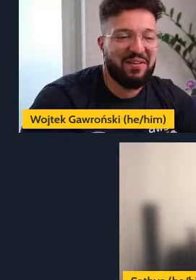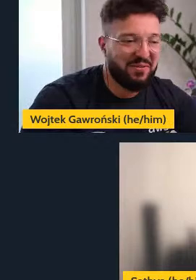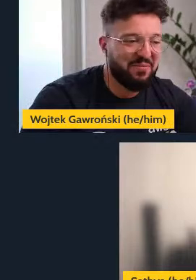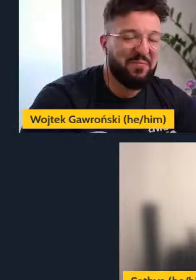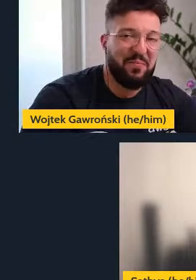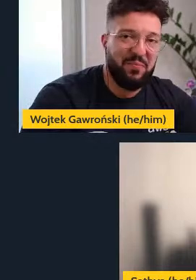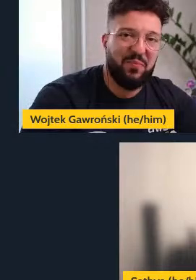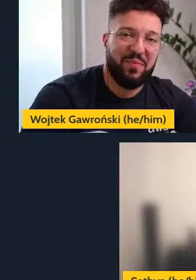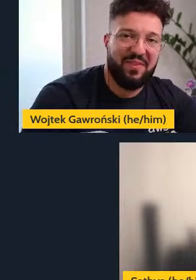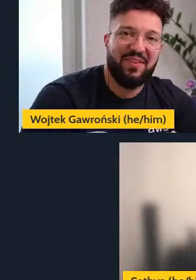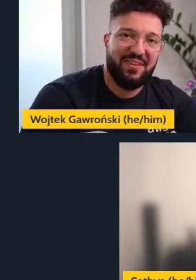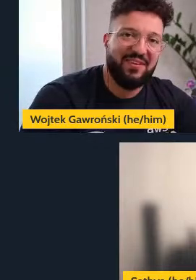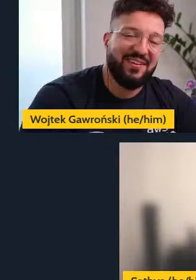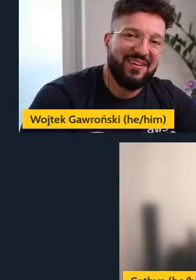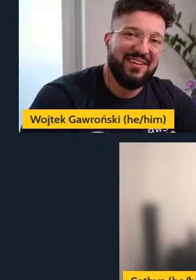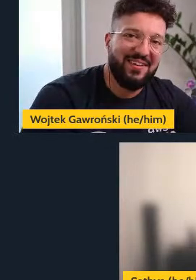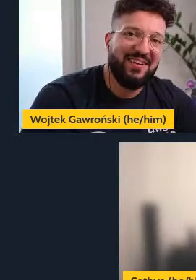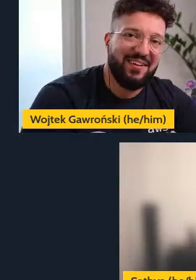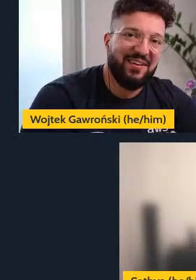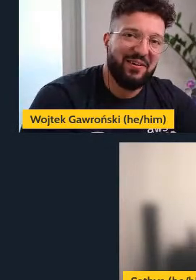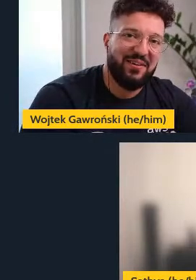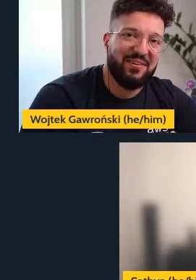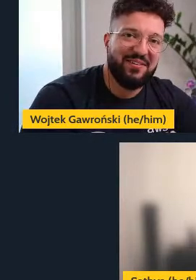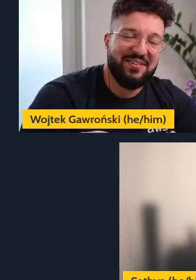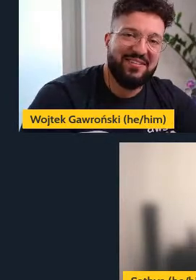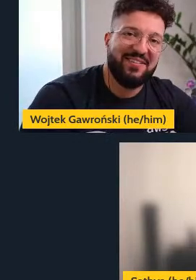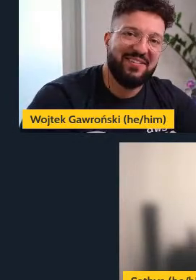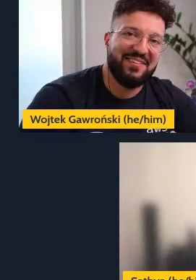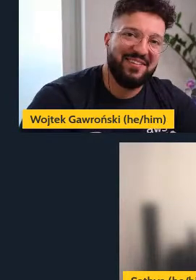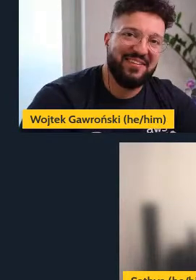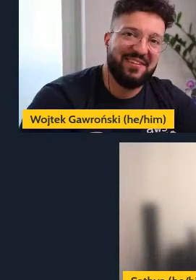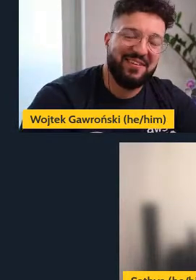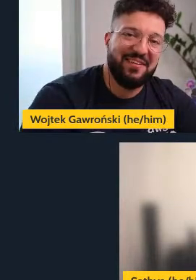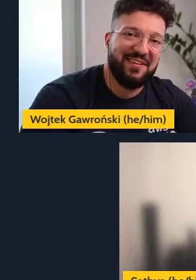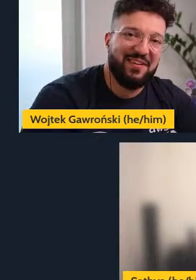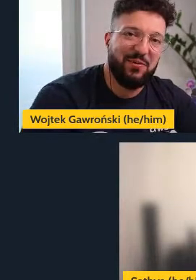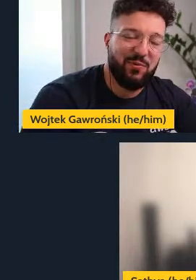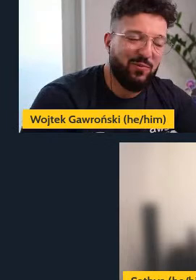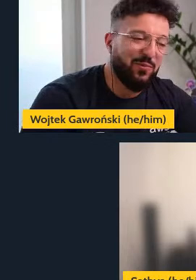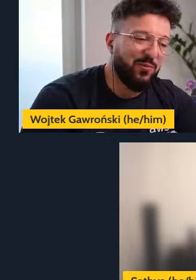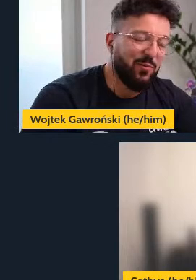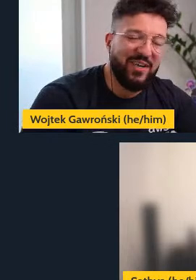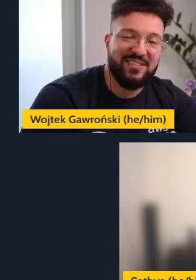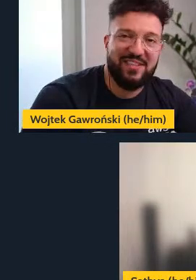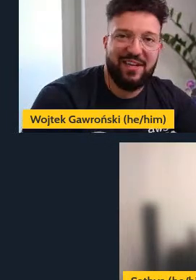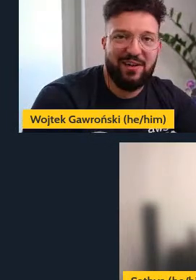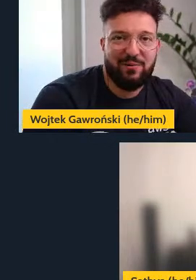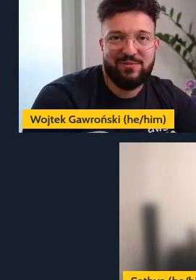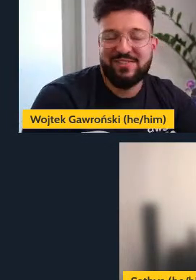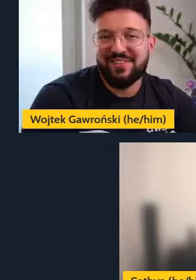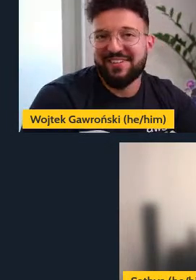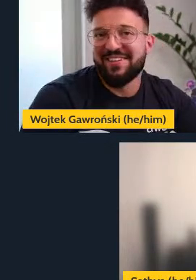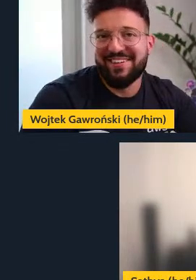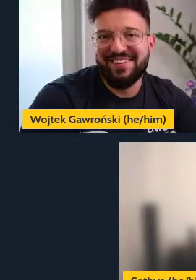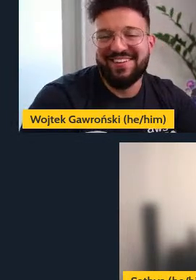the Romanian one. So yeah, so we're expanding across the world. I see we